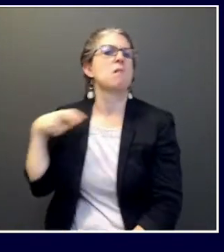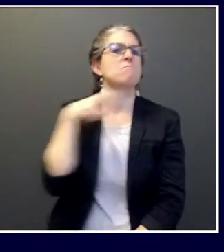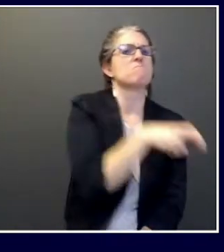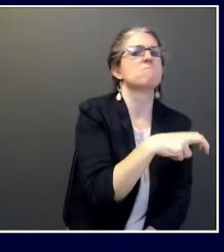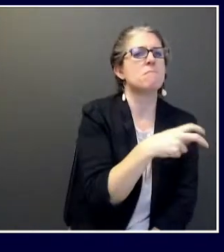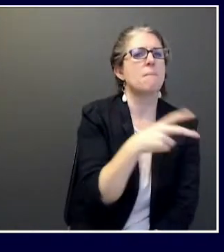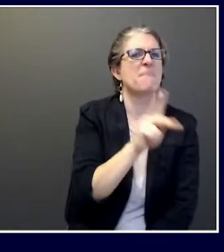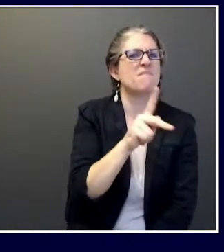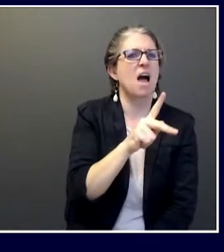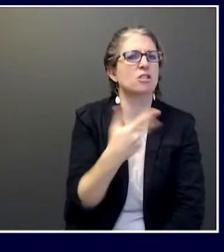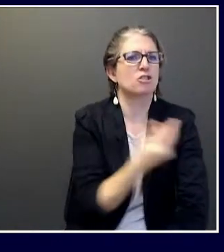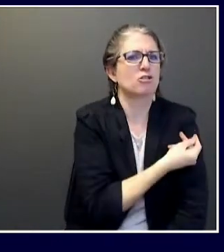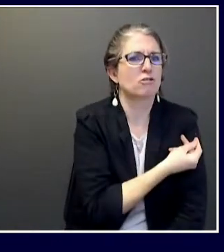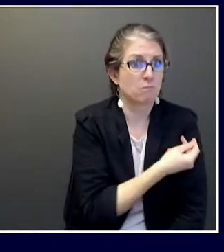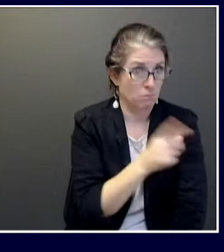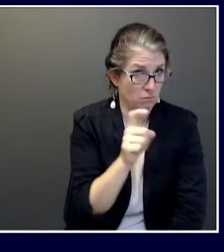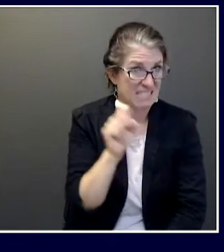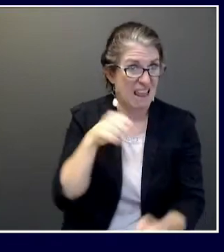discussion